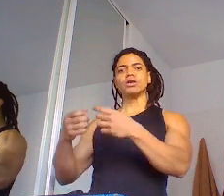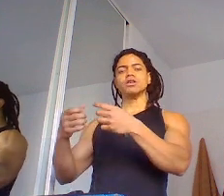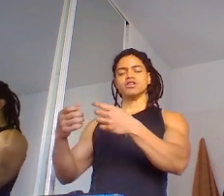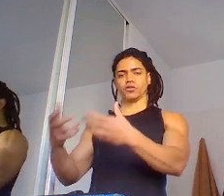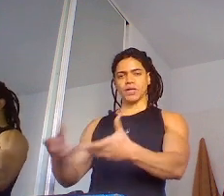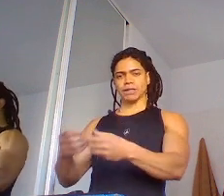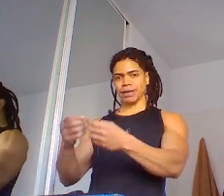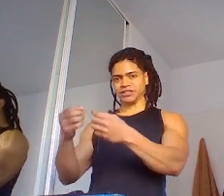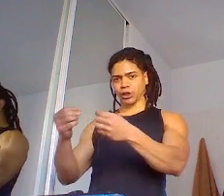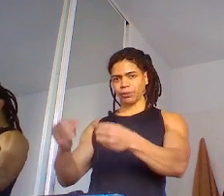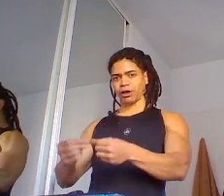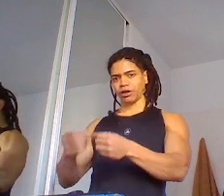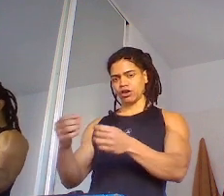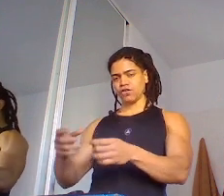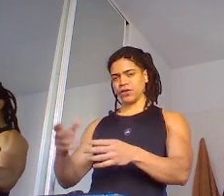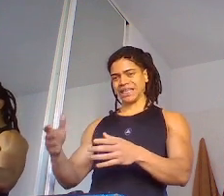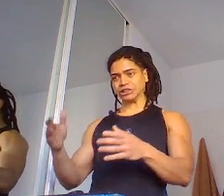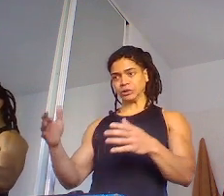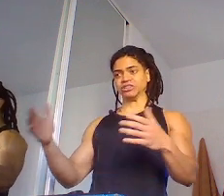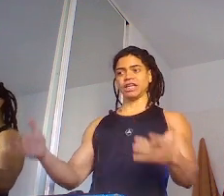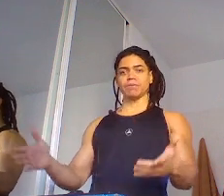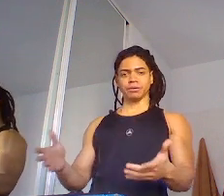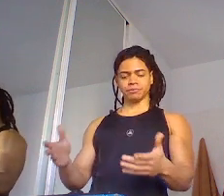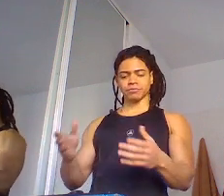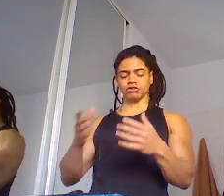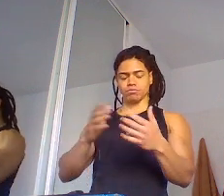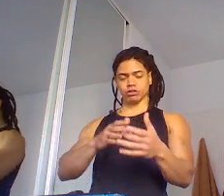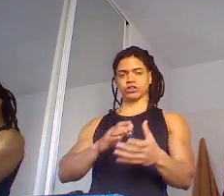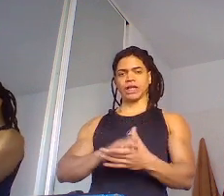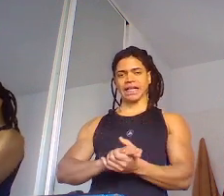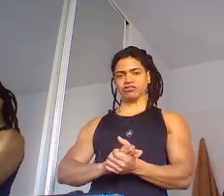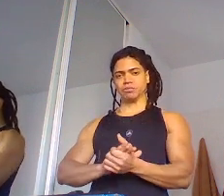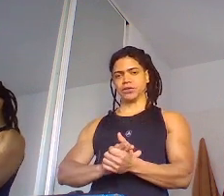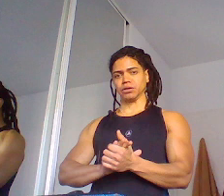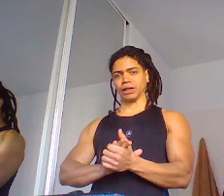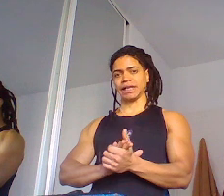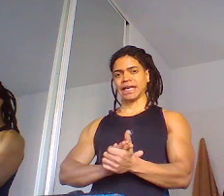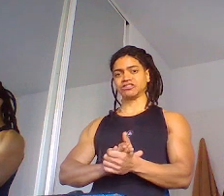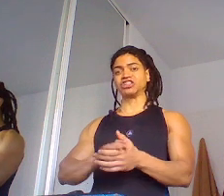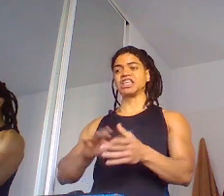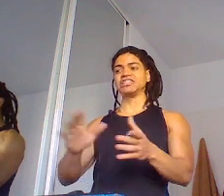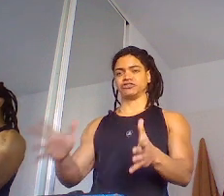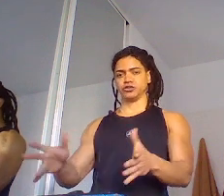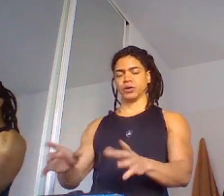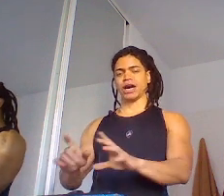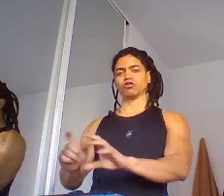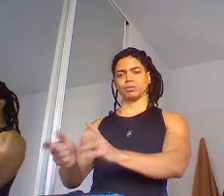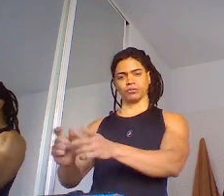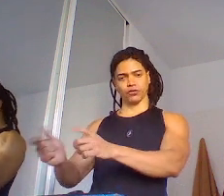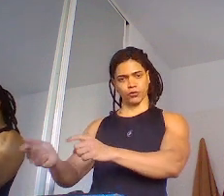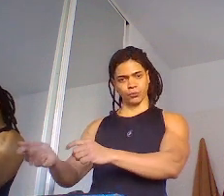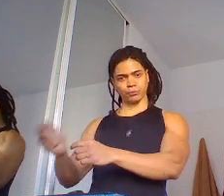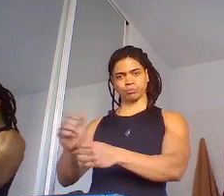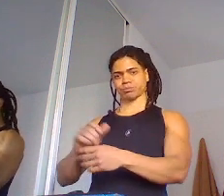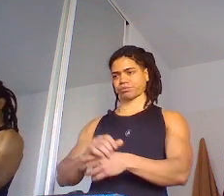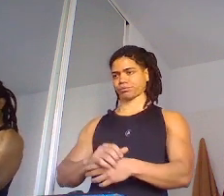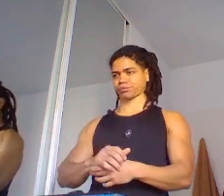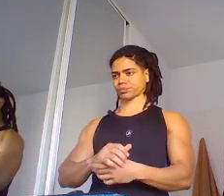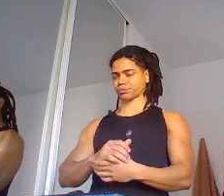to read basic part of financial statement. So much like a CPA class teach you how to